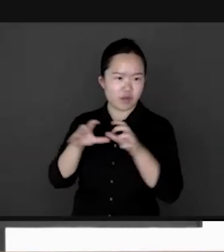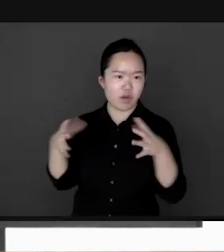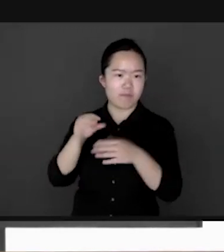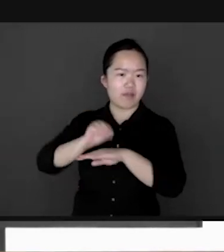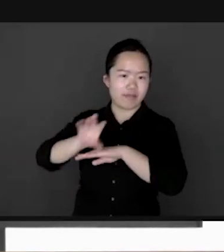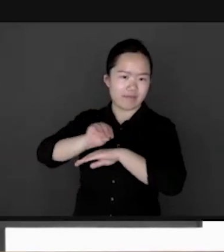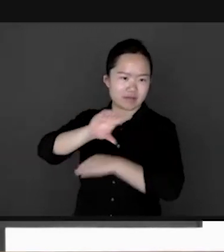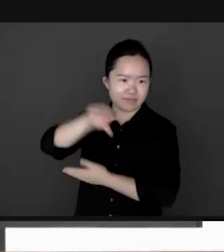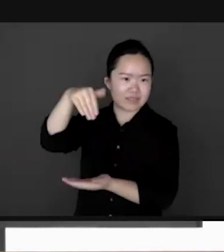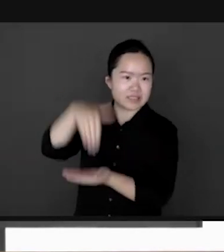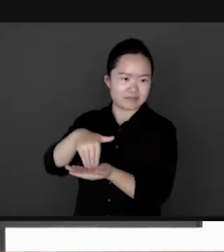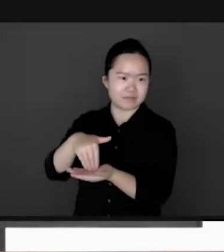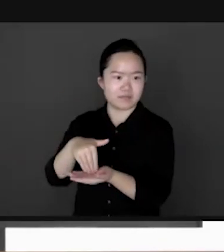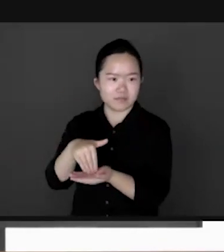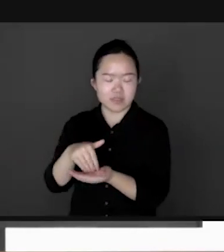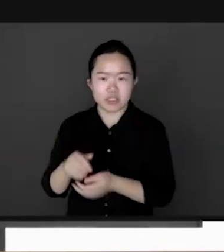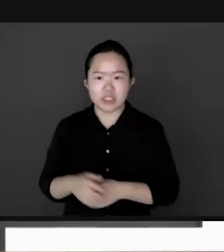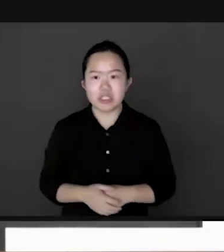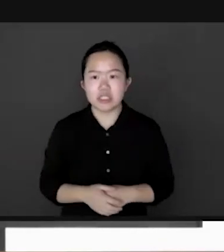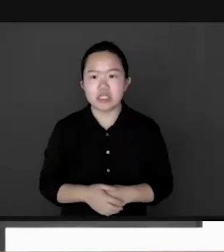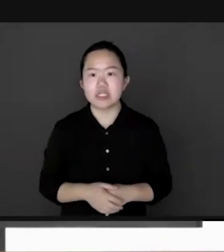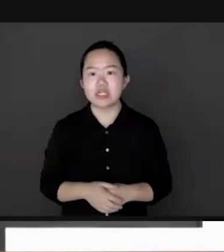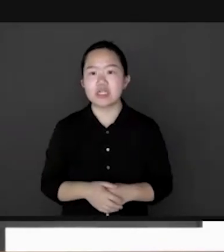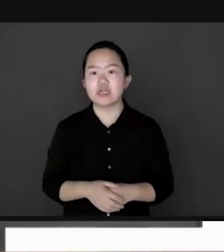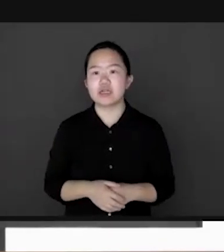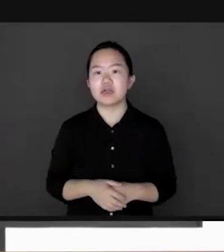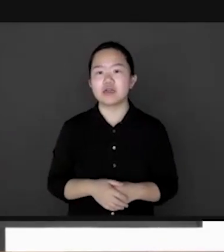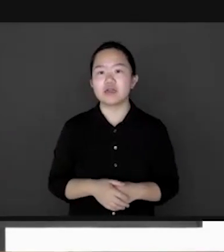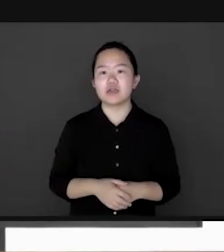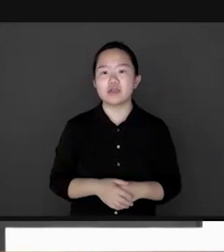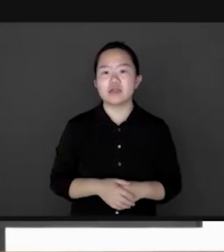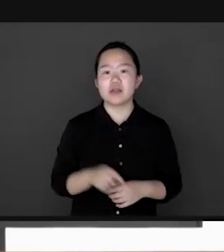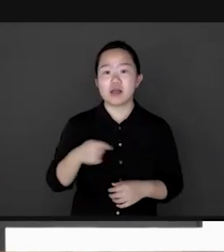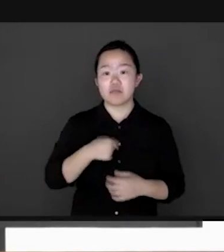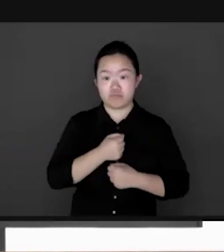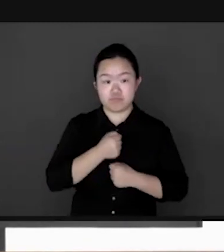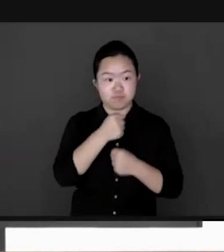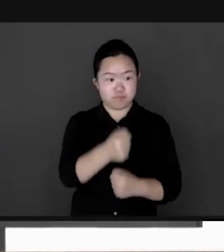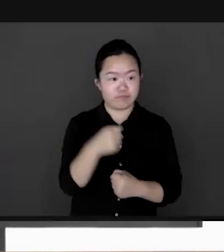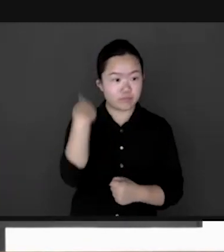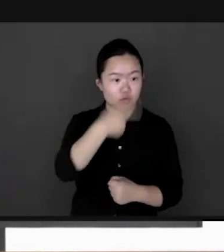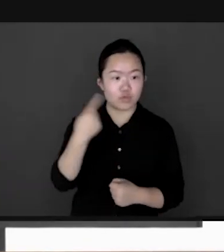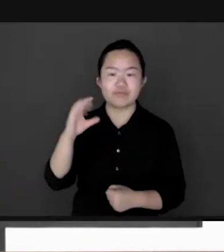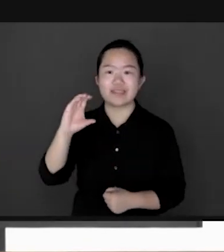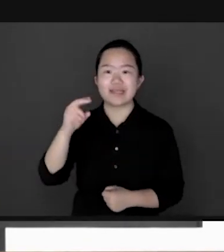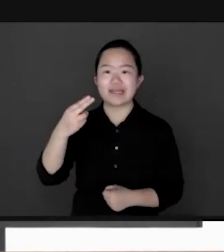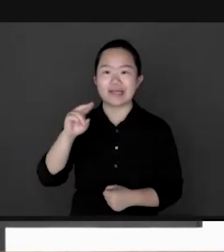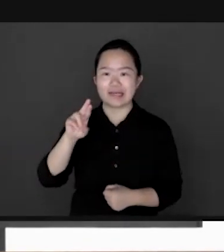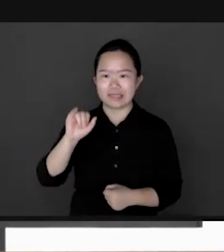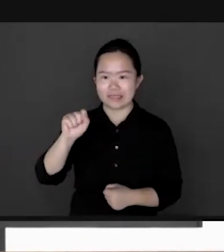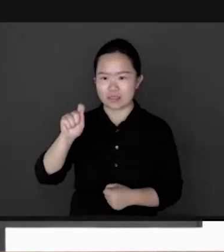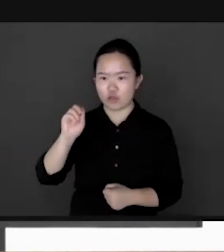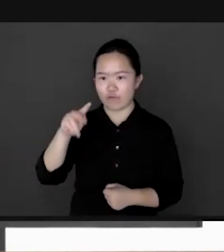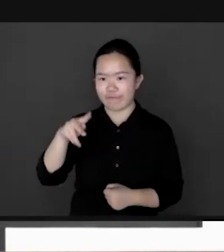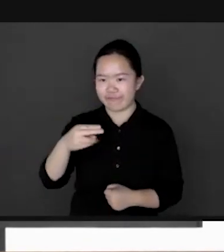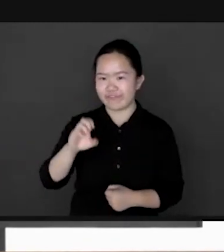Professional, what has happened so far, and as Susanna said, what we have planned for next year. And I